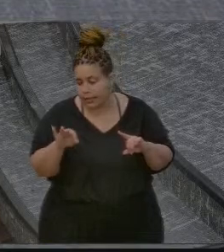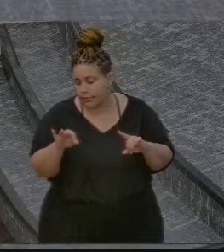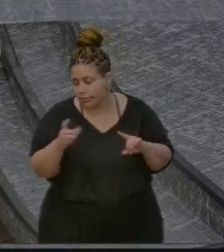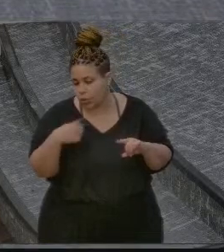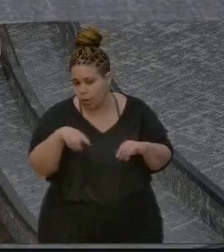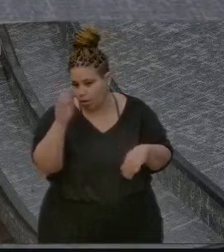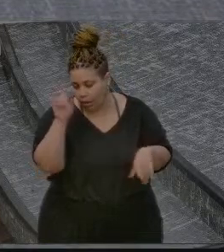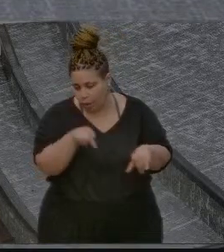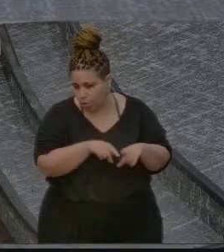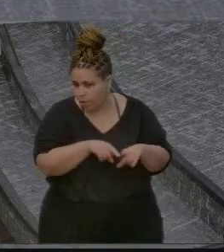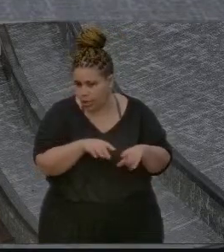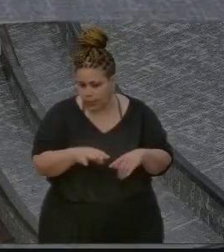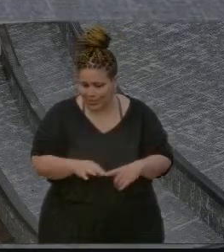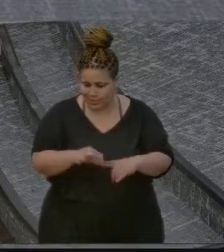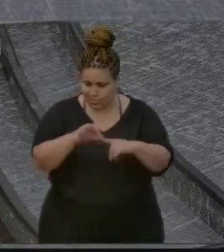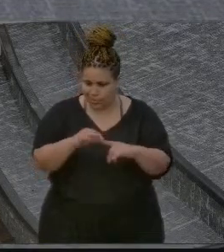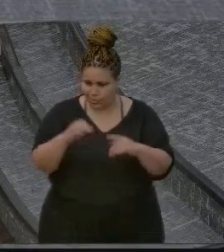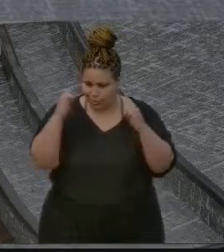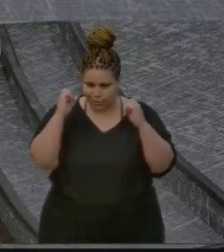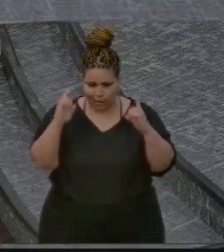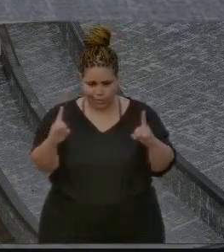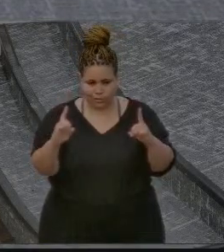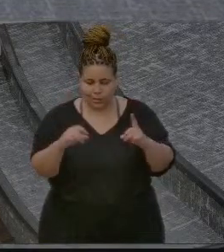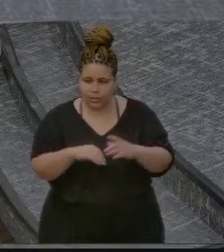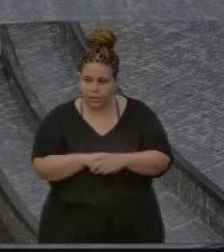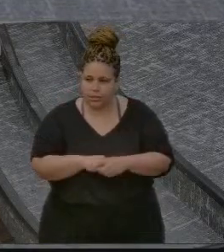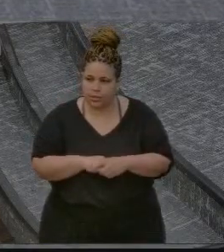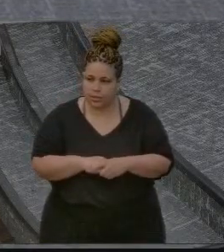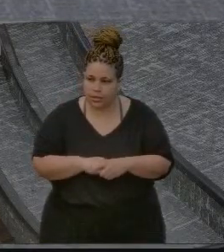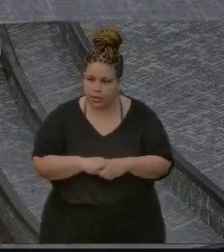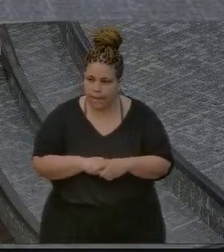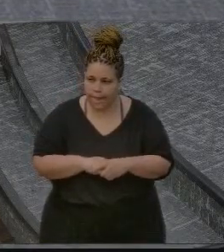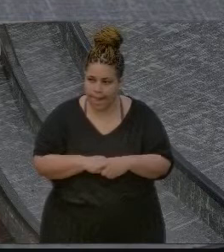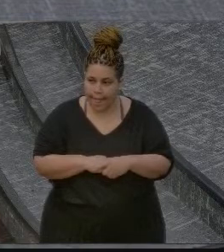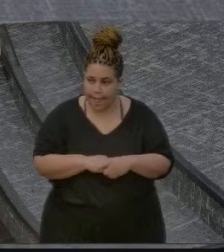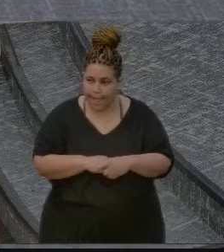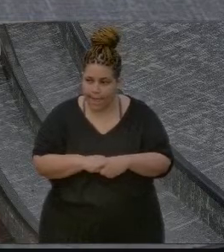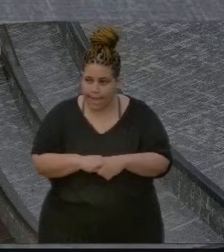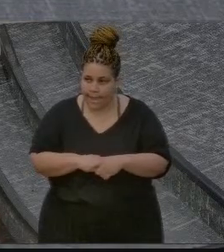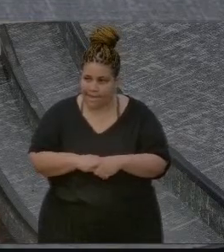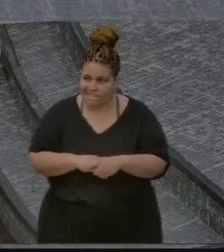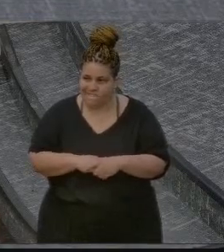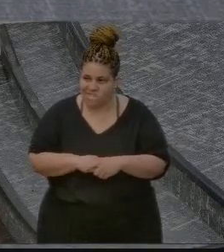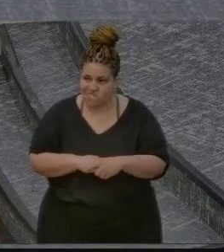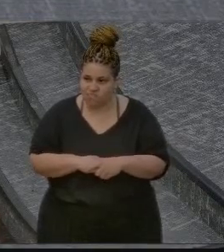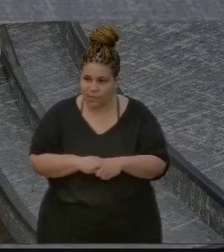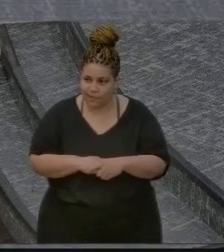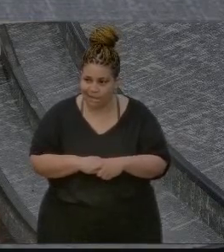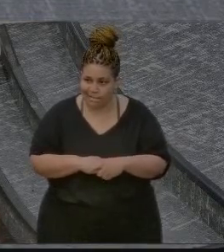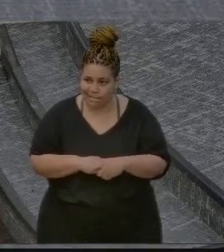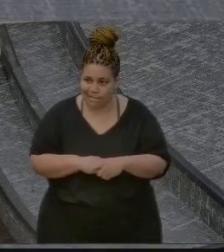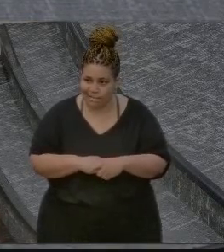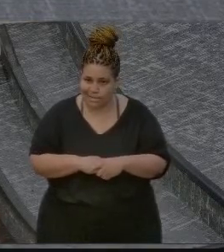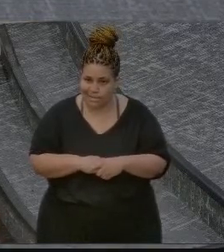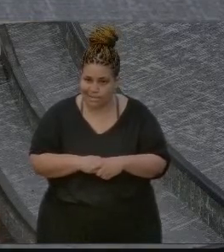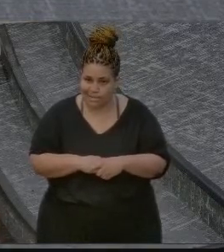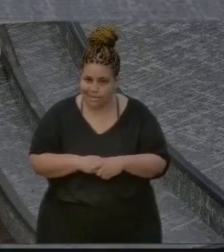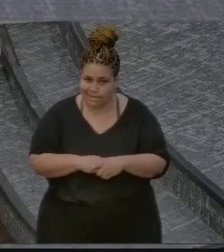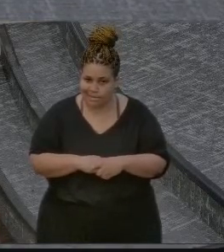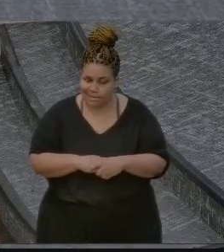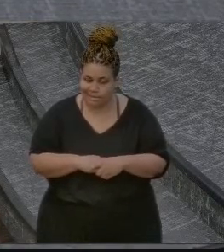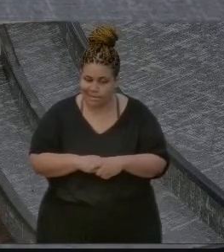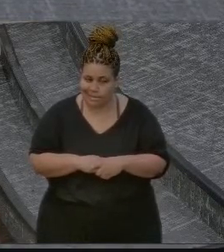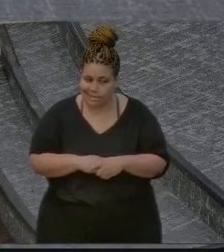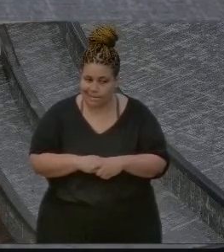there's not, that's something I can simply, we can talk about during our one-on-one. The other two